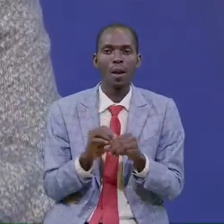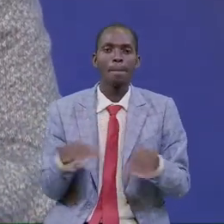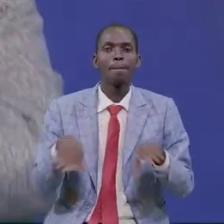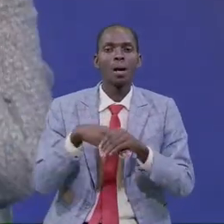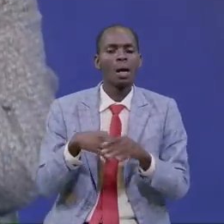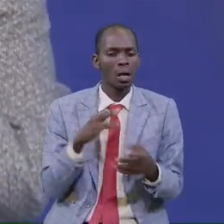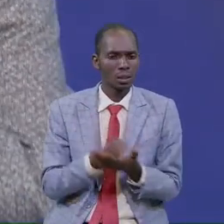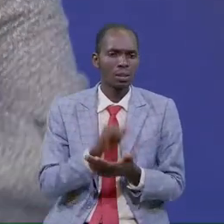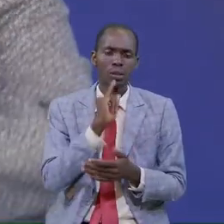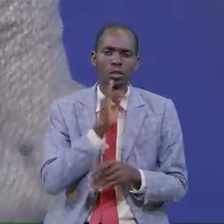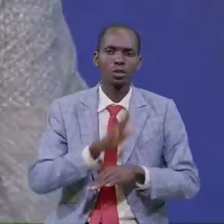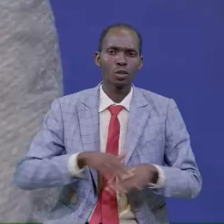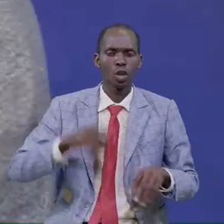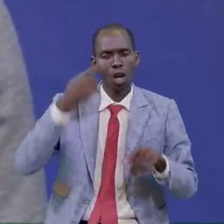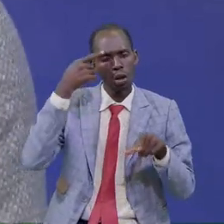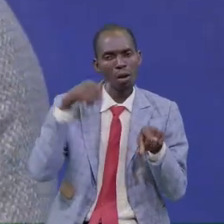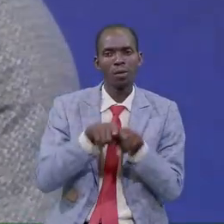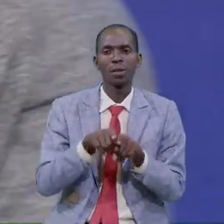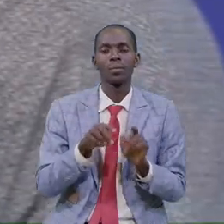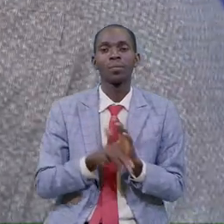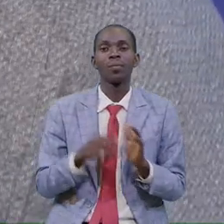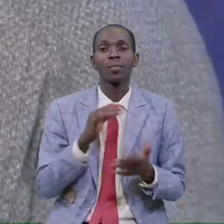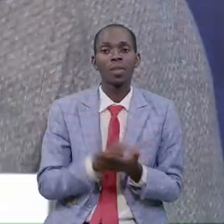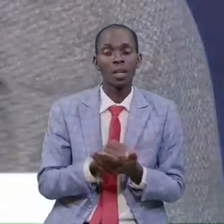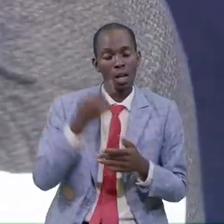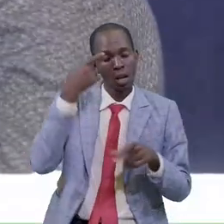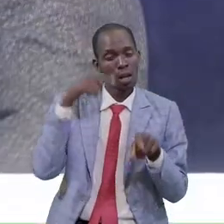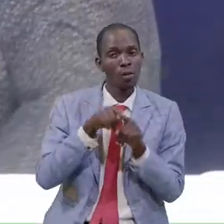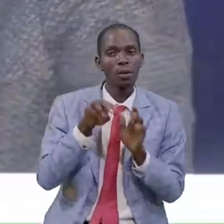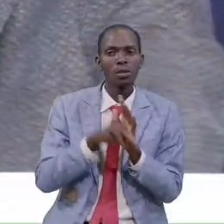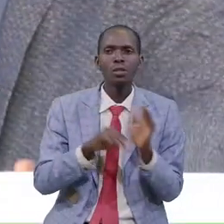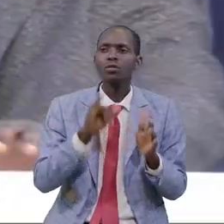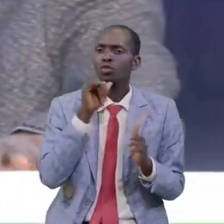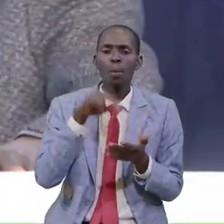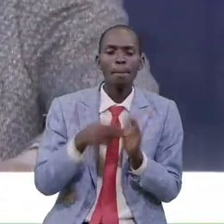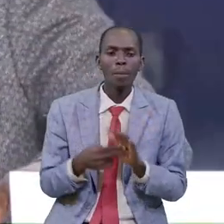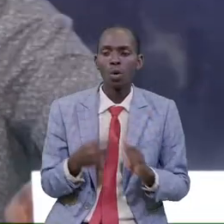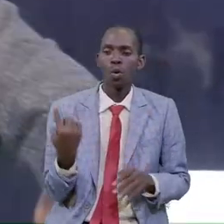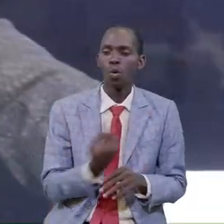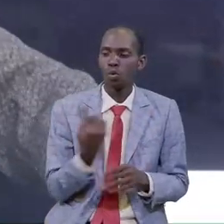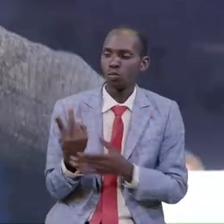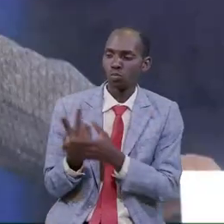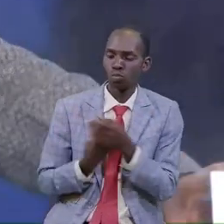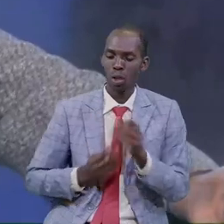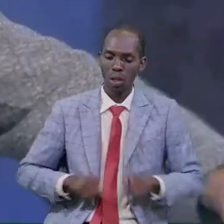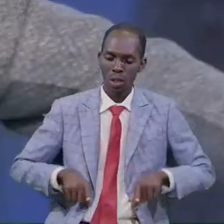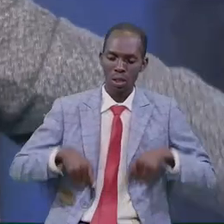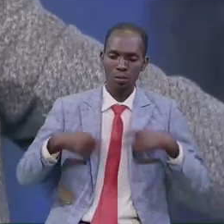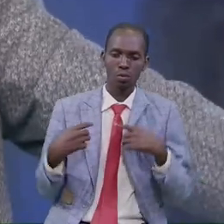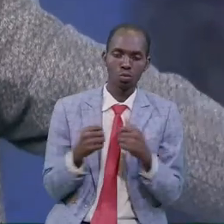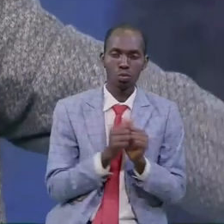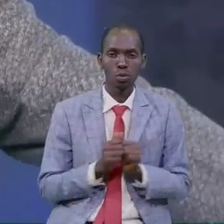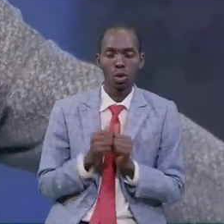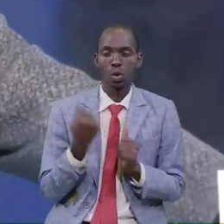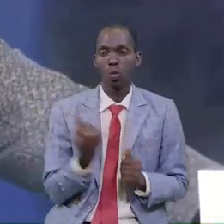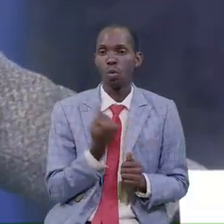Dans le mariage. And that covenant is not just that you are living together, it's a covenant of joy. L'alliance là, ce n'est pas seulement de